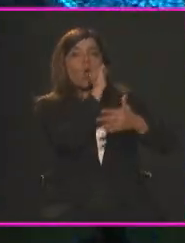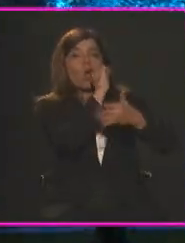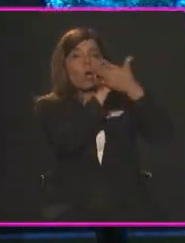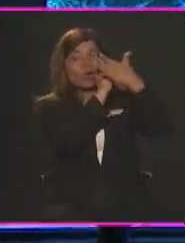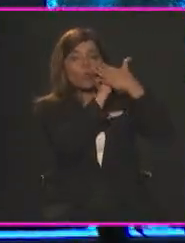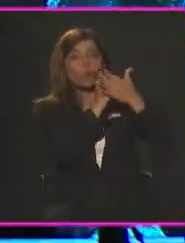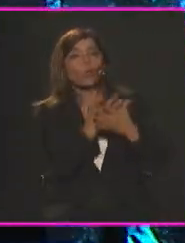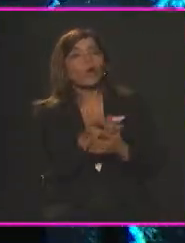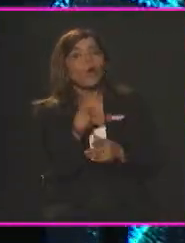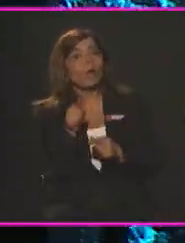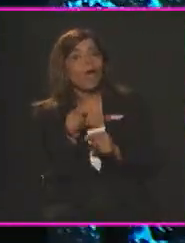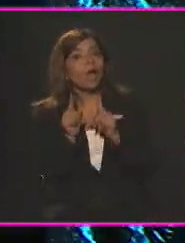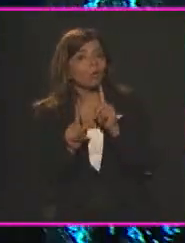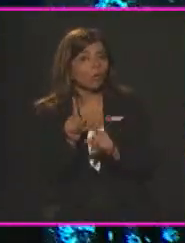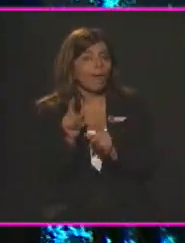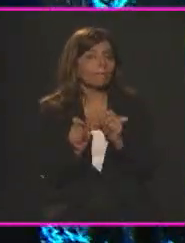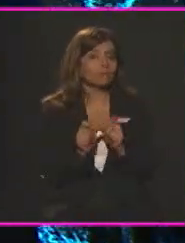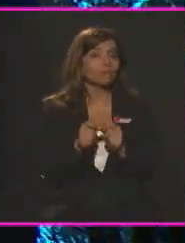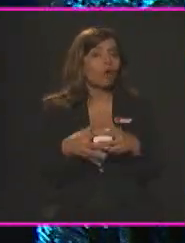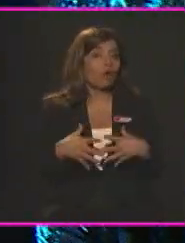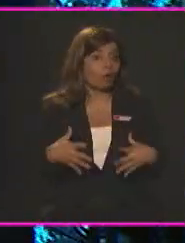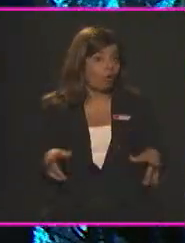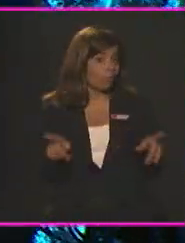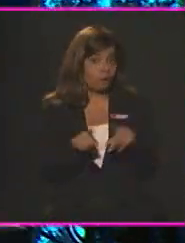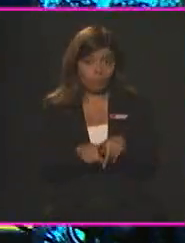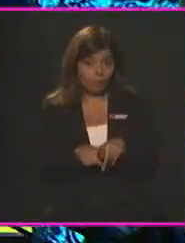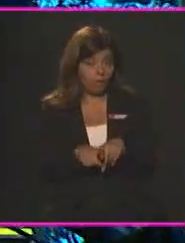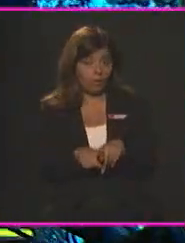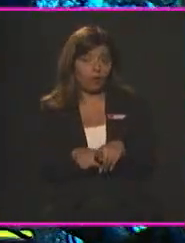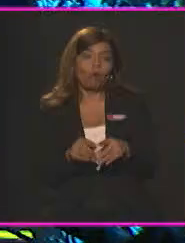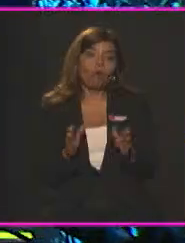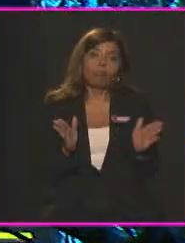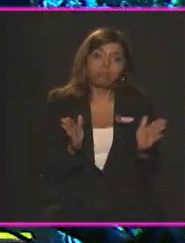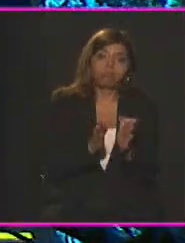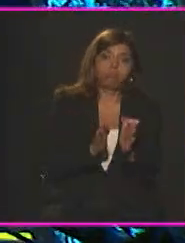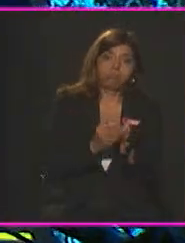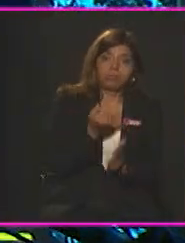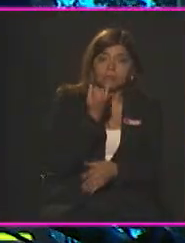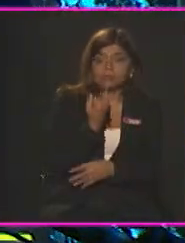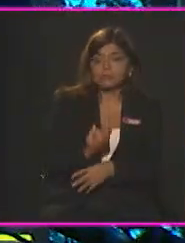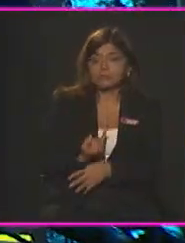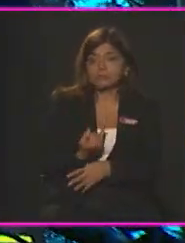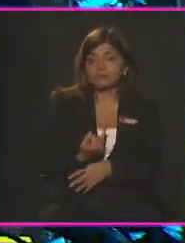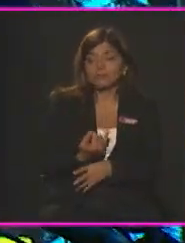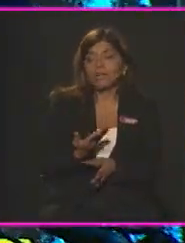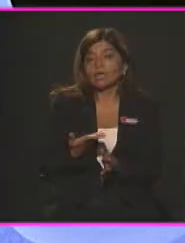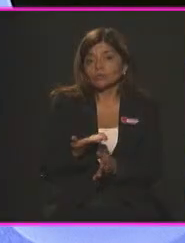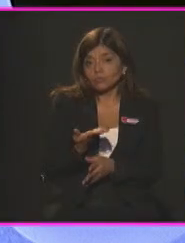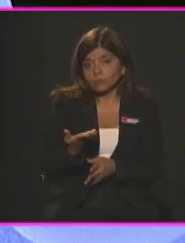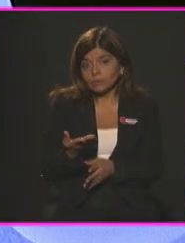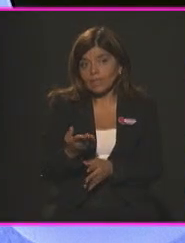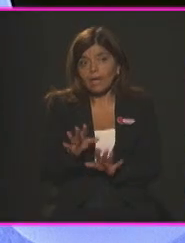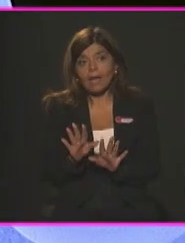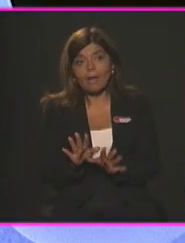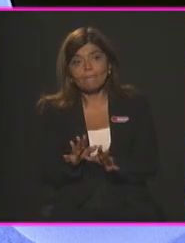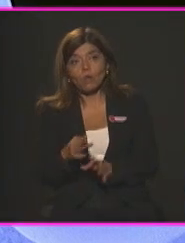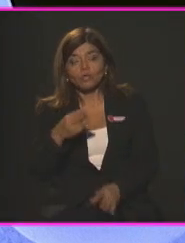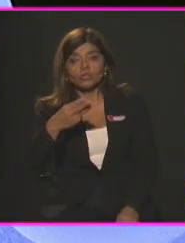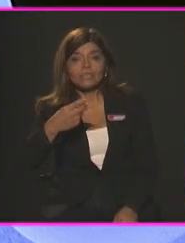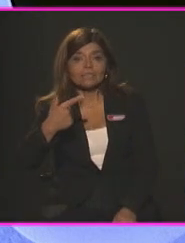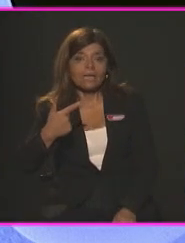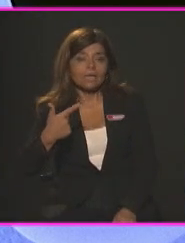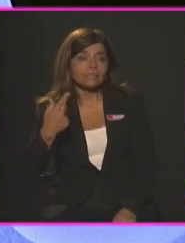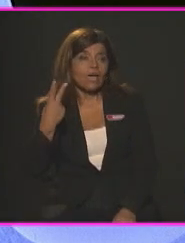of 372 grams over a 4-year period on average. Whereas each serving of chips per day, they gained